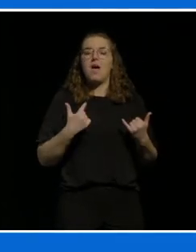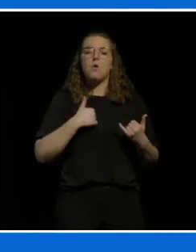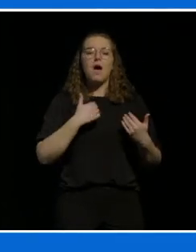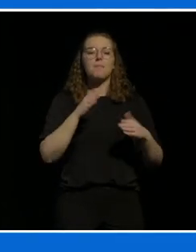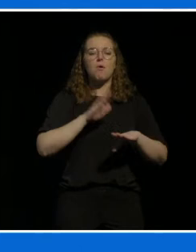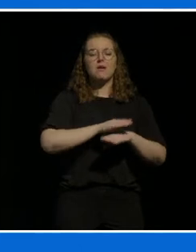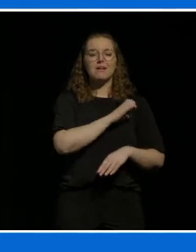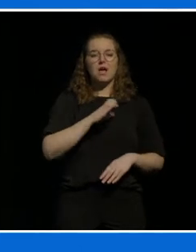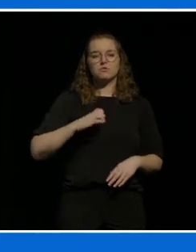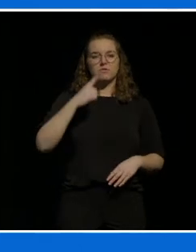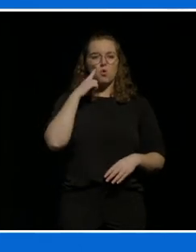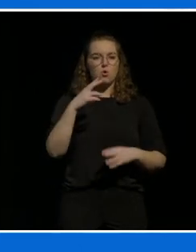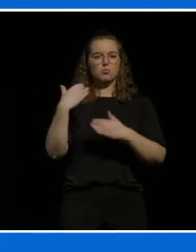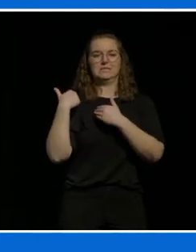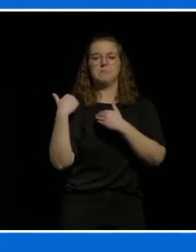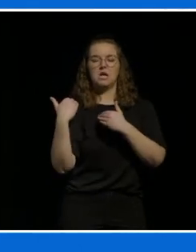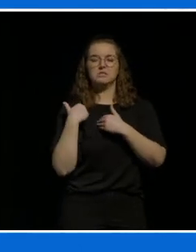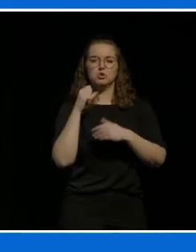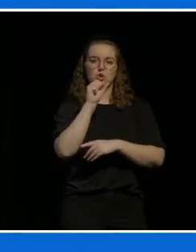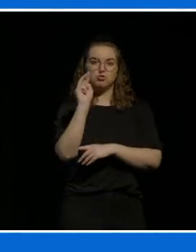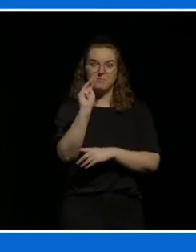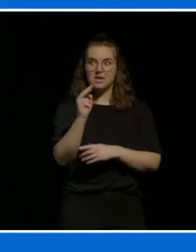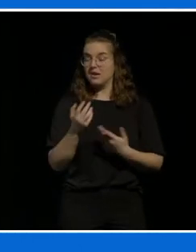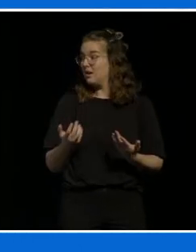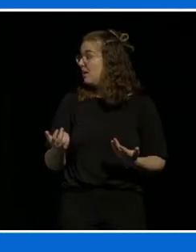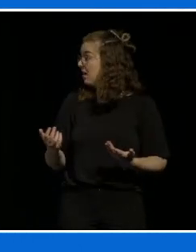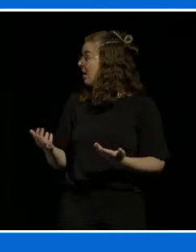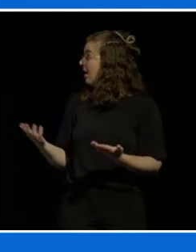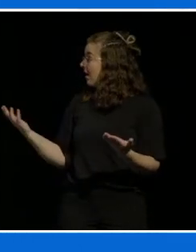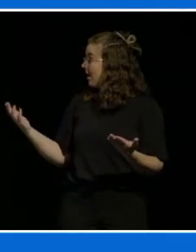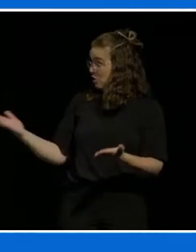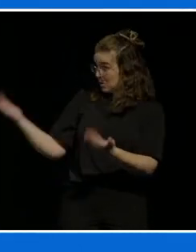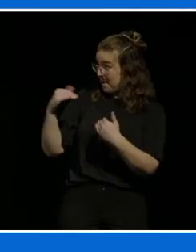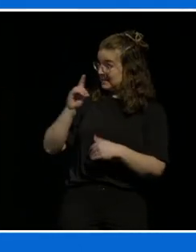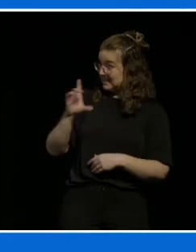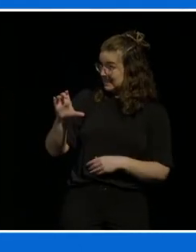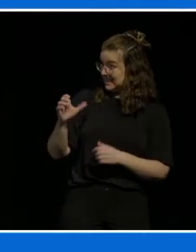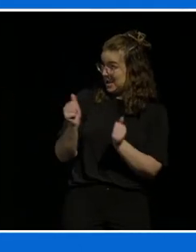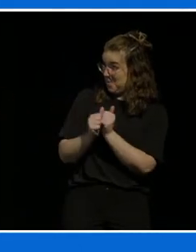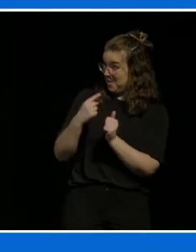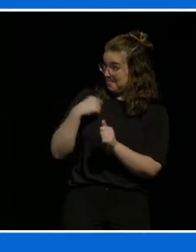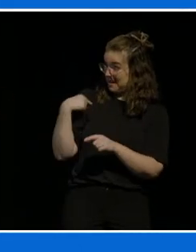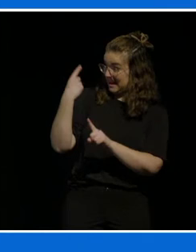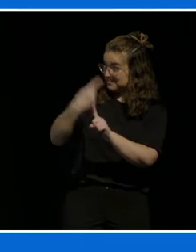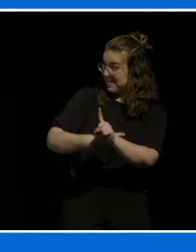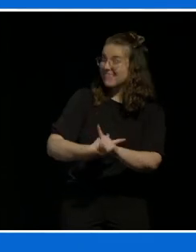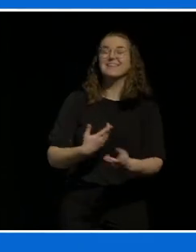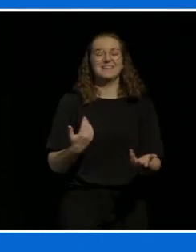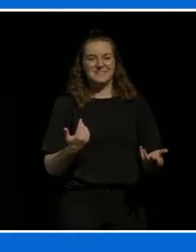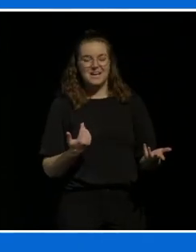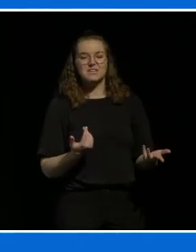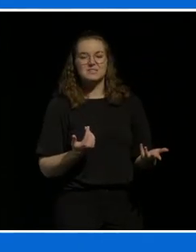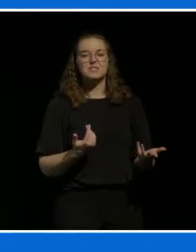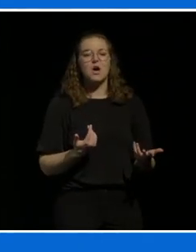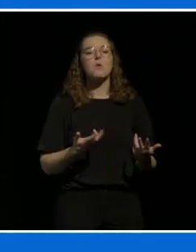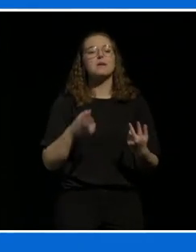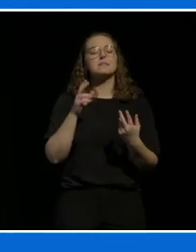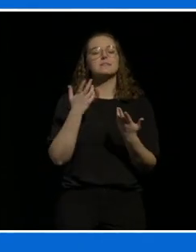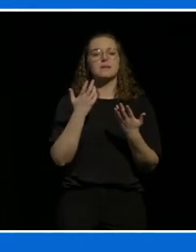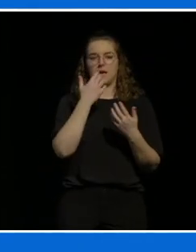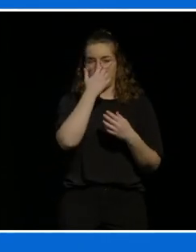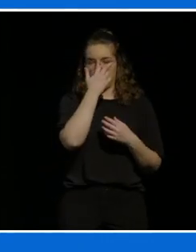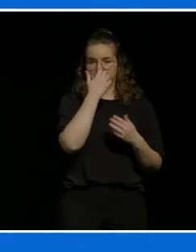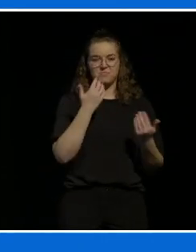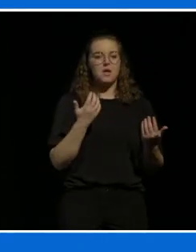Responsible Social Media, which we need to talk. Like, yeah, I'm like, hello, are you coming to D.C. with me next month? Come on. So essentially it's a bipartisan group of